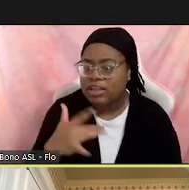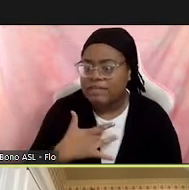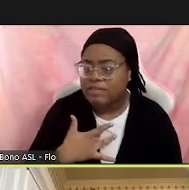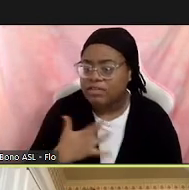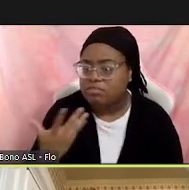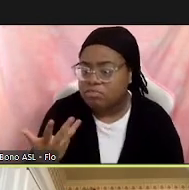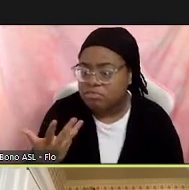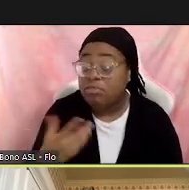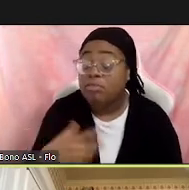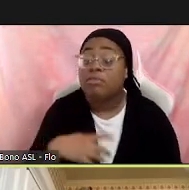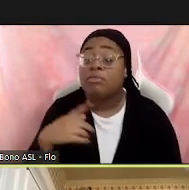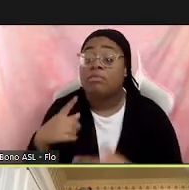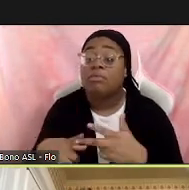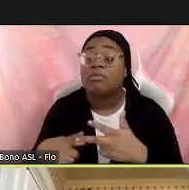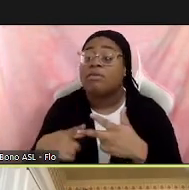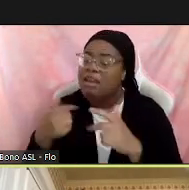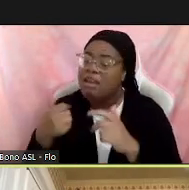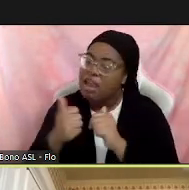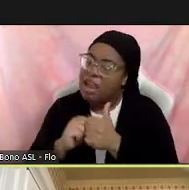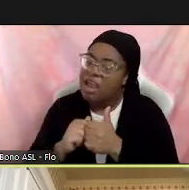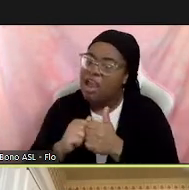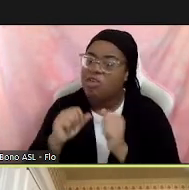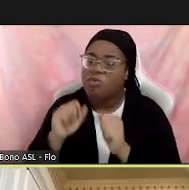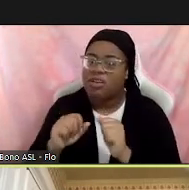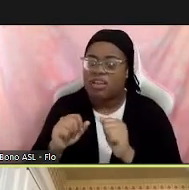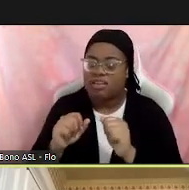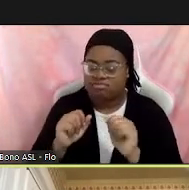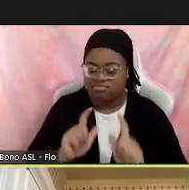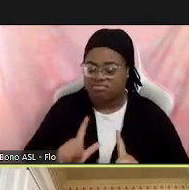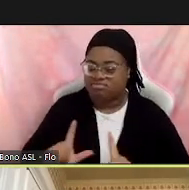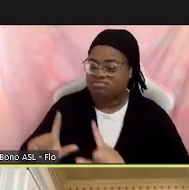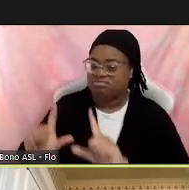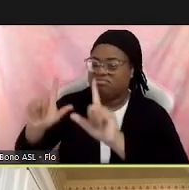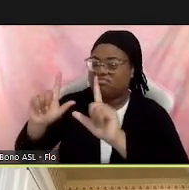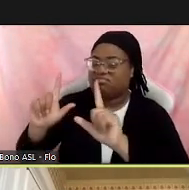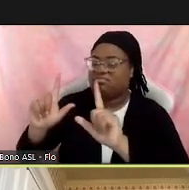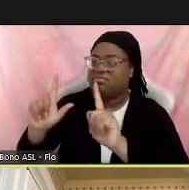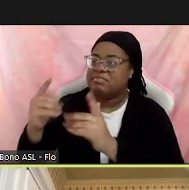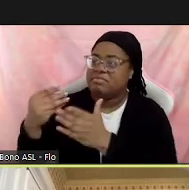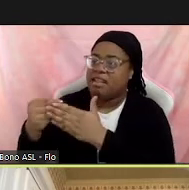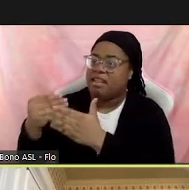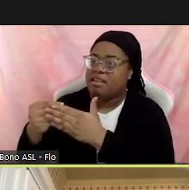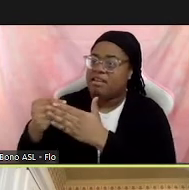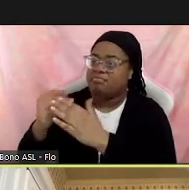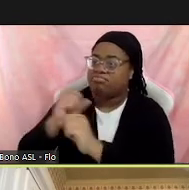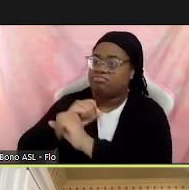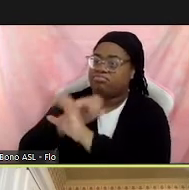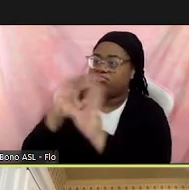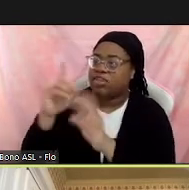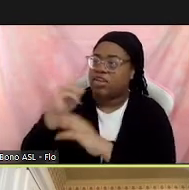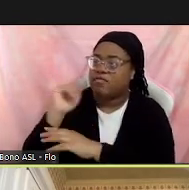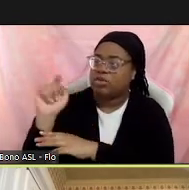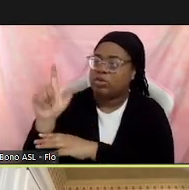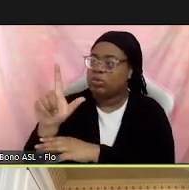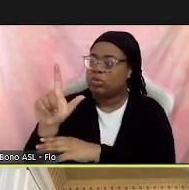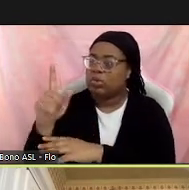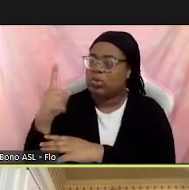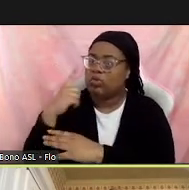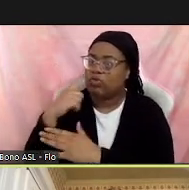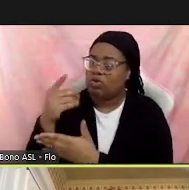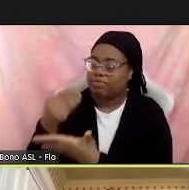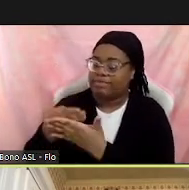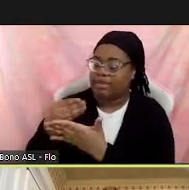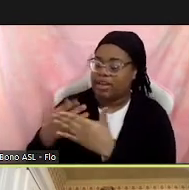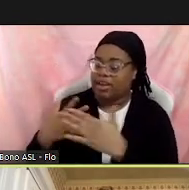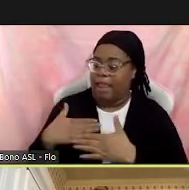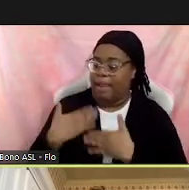we reframe money as a tool that affords one the ability to show up joyfully rather than a